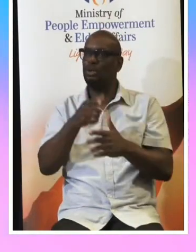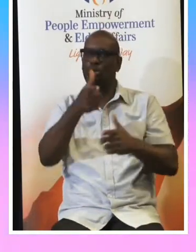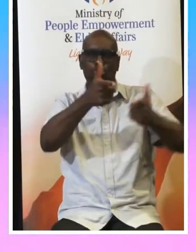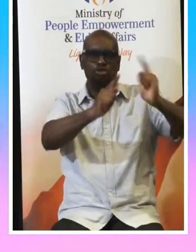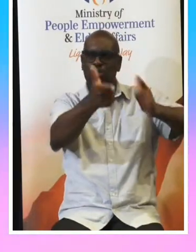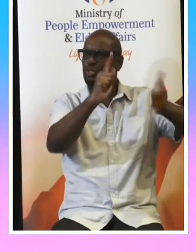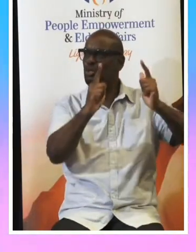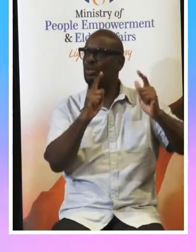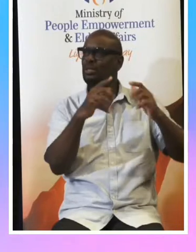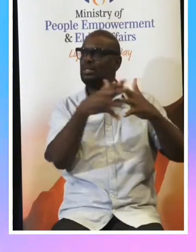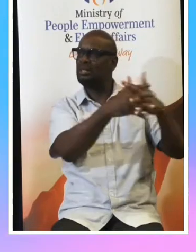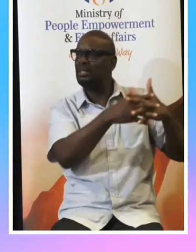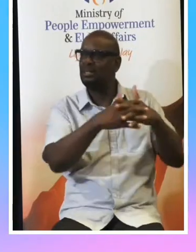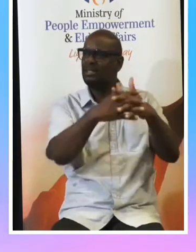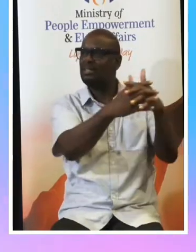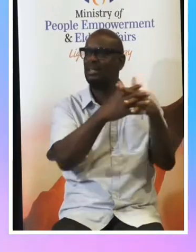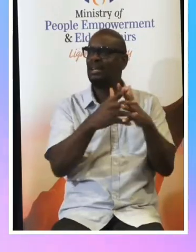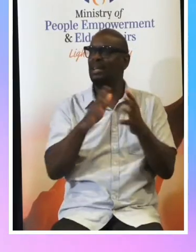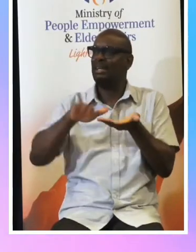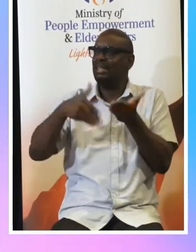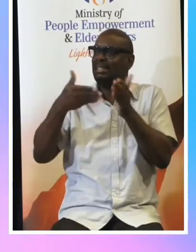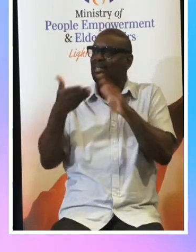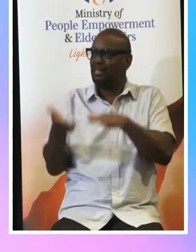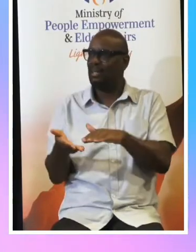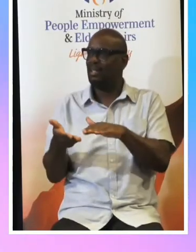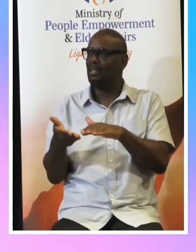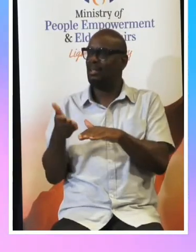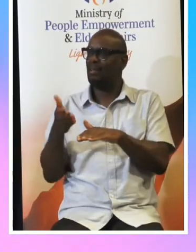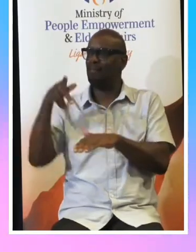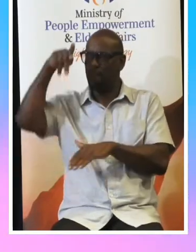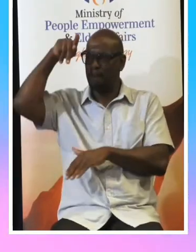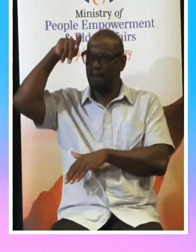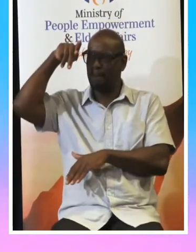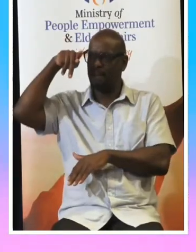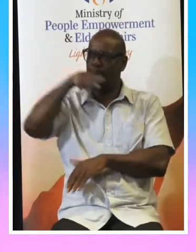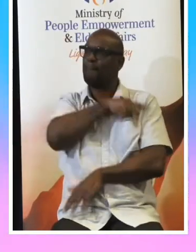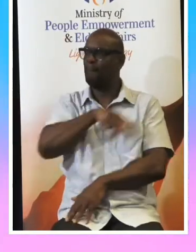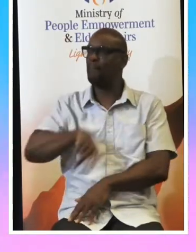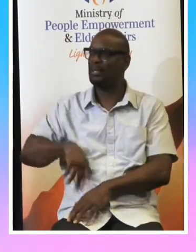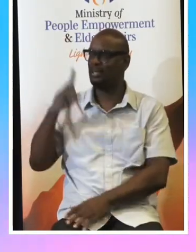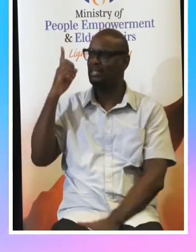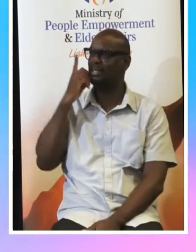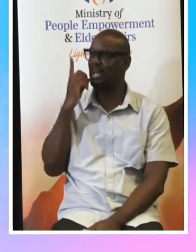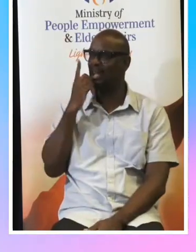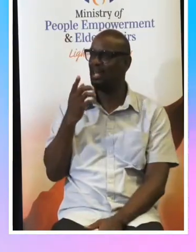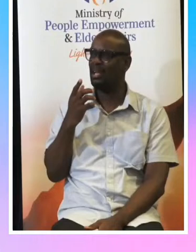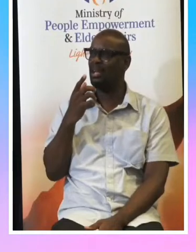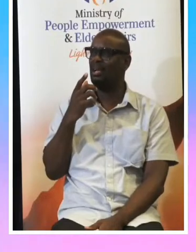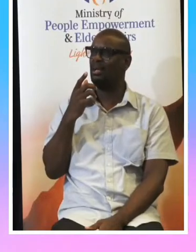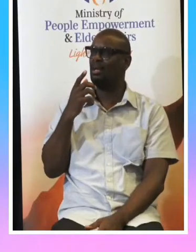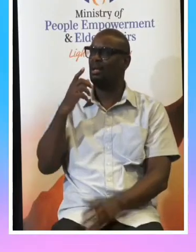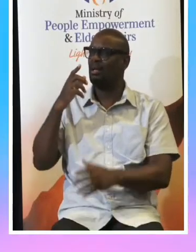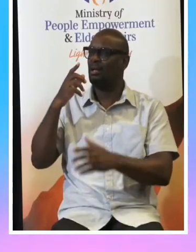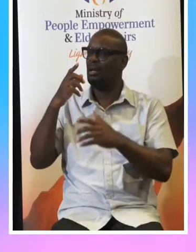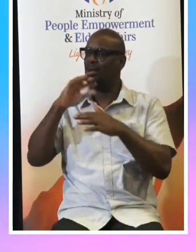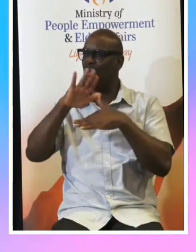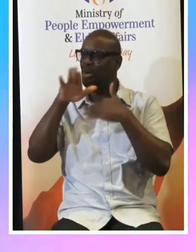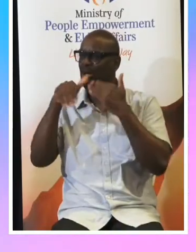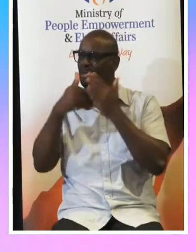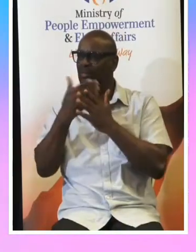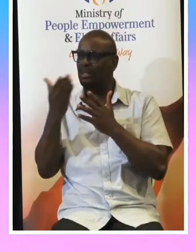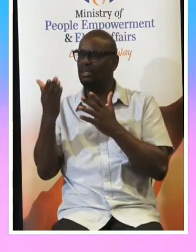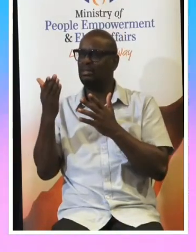was interested in media from really young. Somehow, there was always an advocate